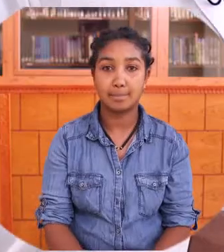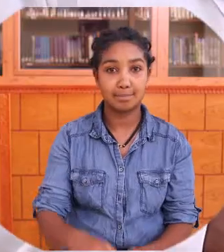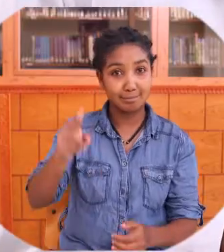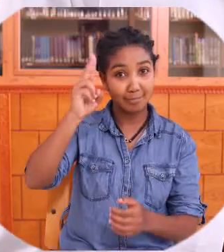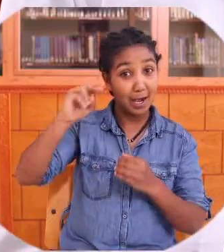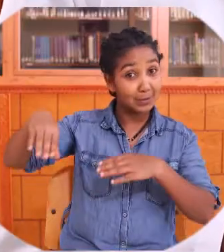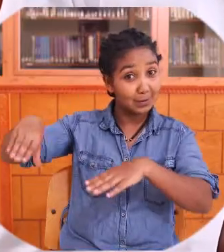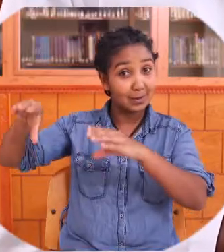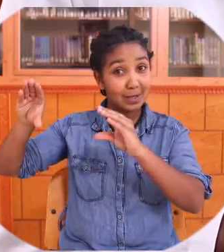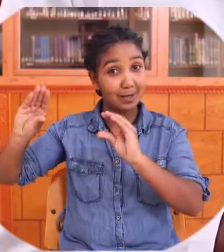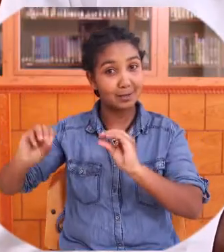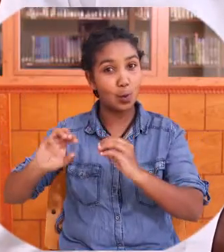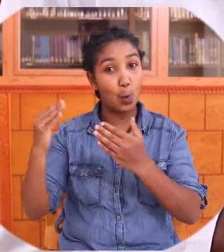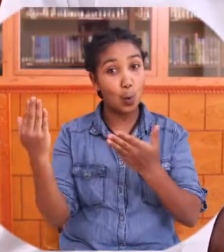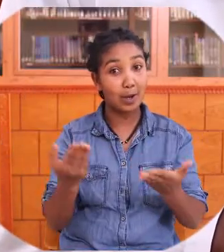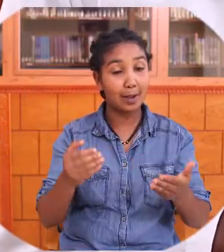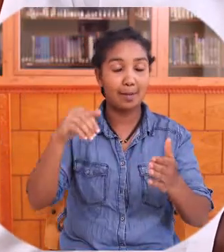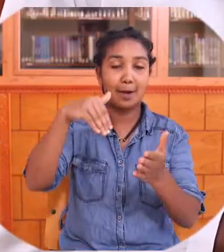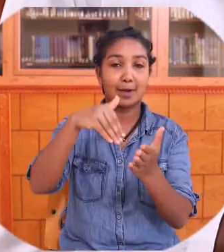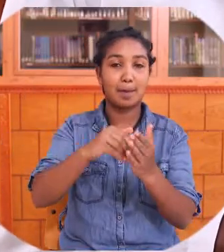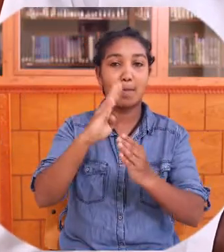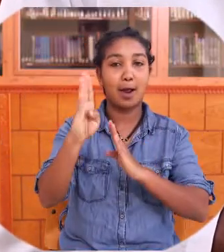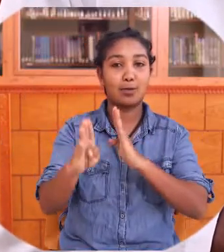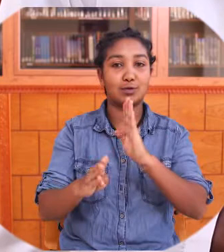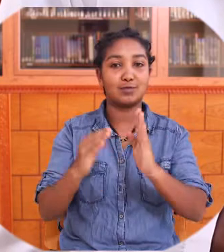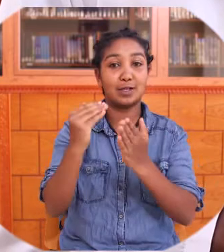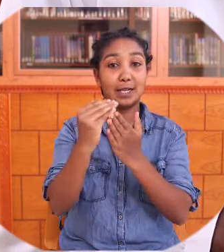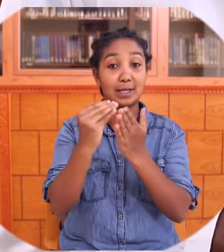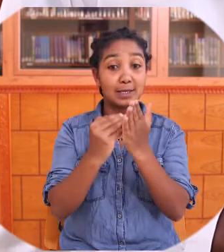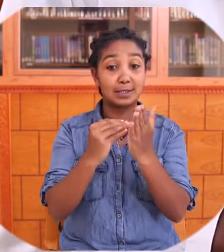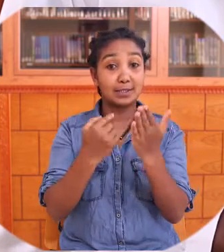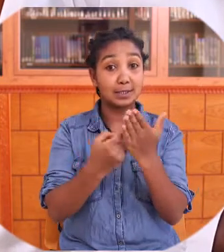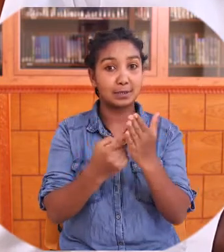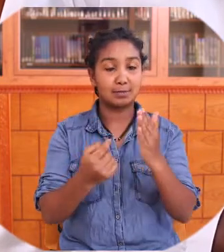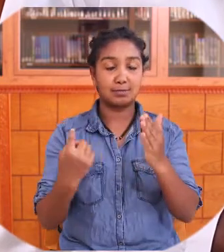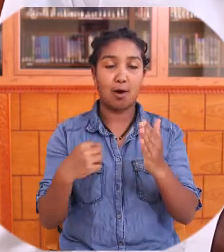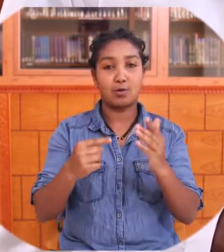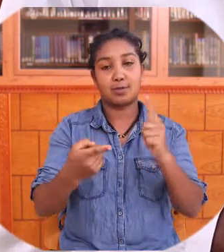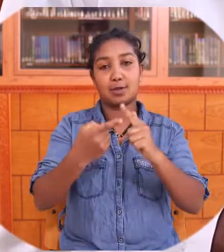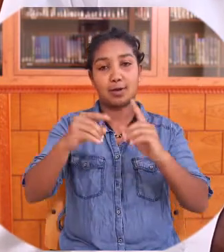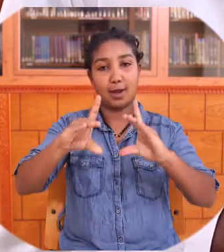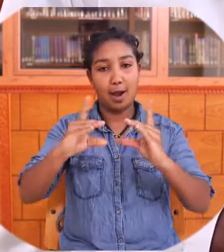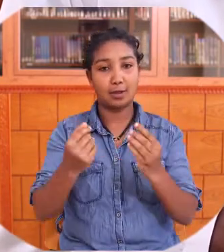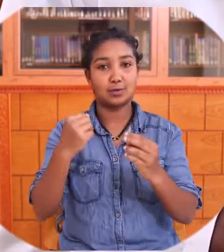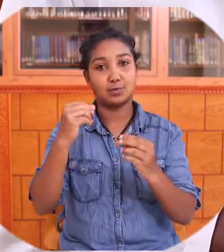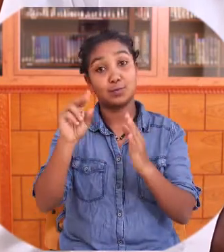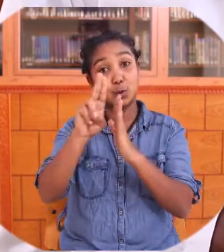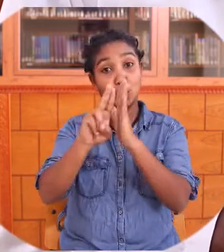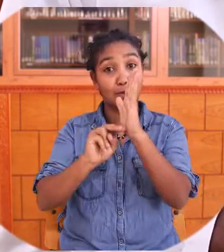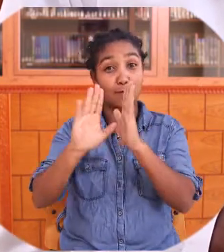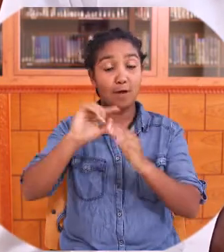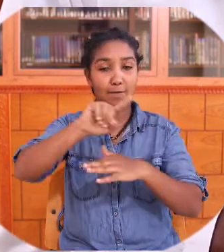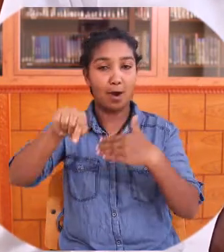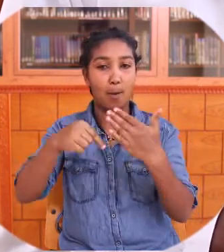Hello students, welcome again to biology lesson. This is our second class, unit 5